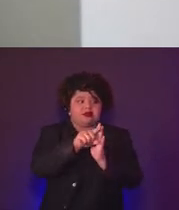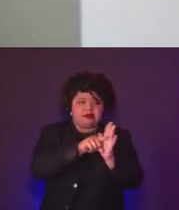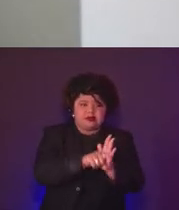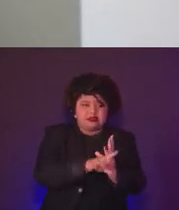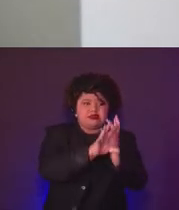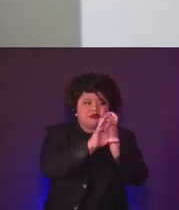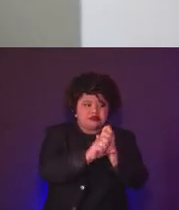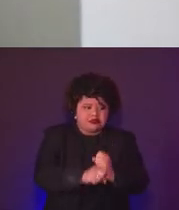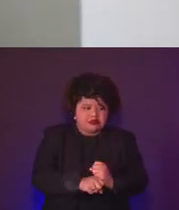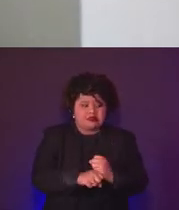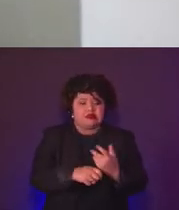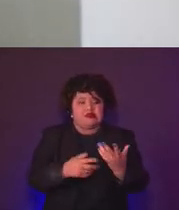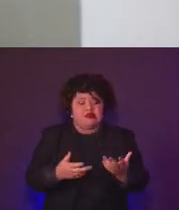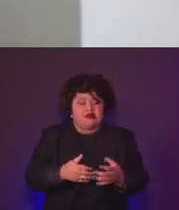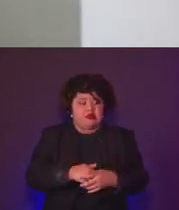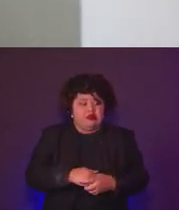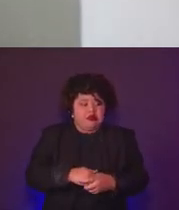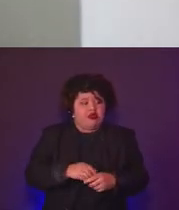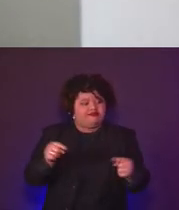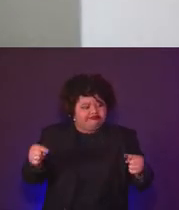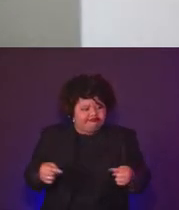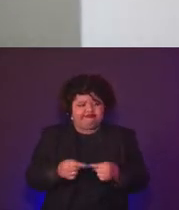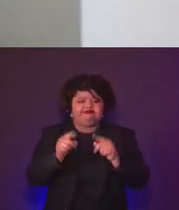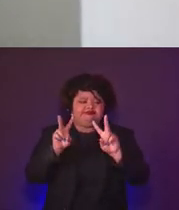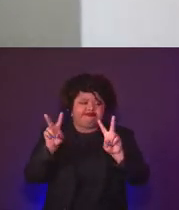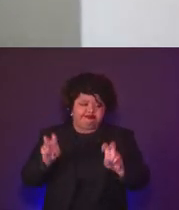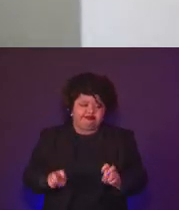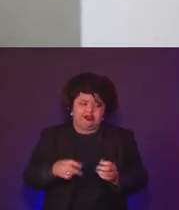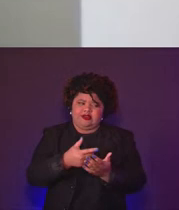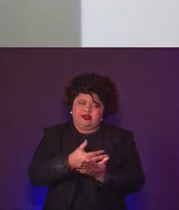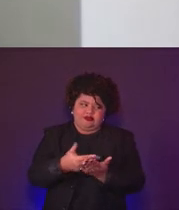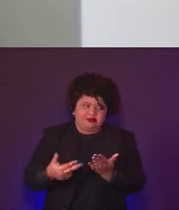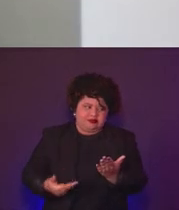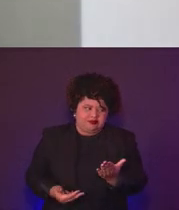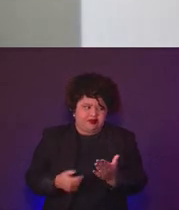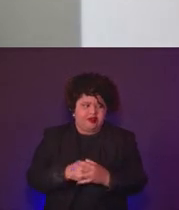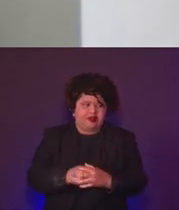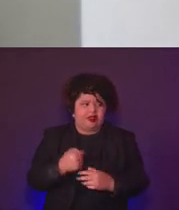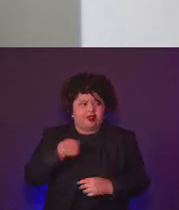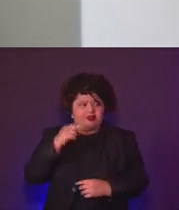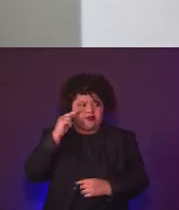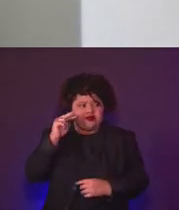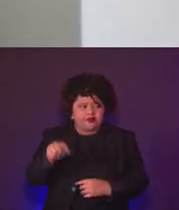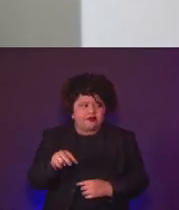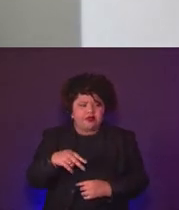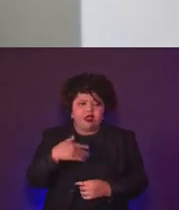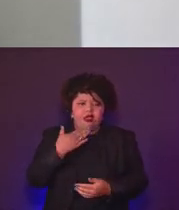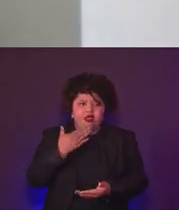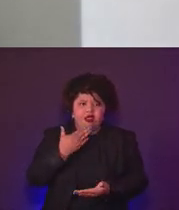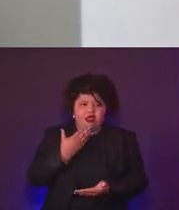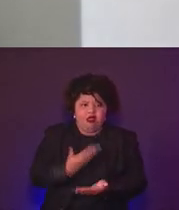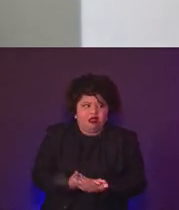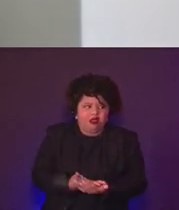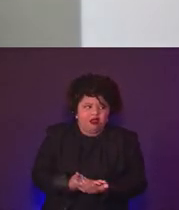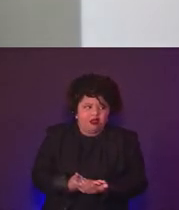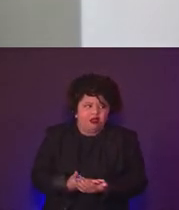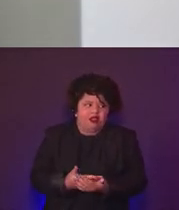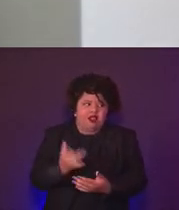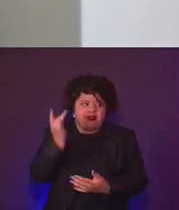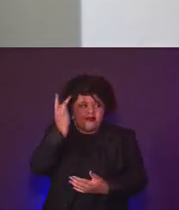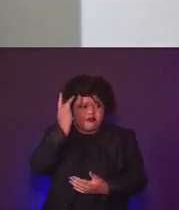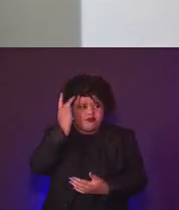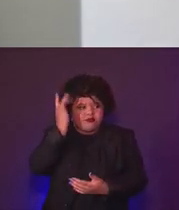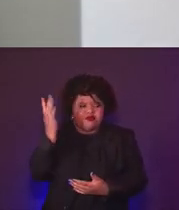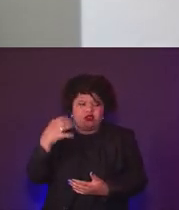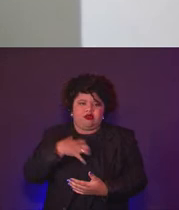like something we were trying to learn that was much harder, which I think made it a lot easier to learn. So we weren't just getting